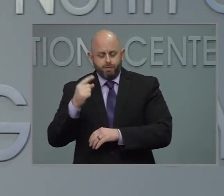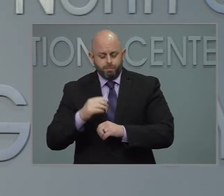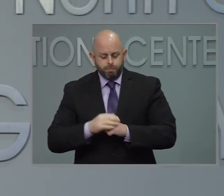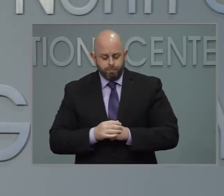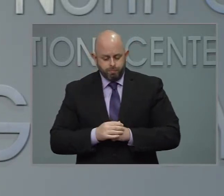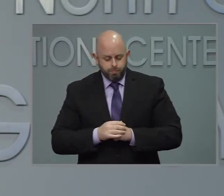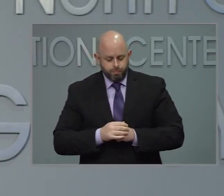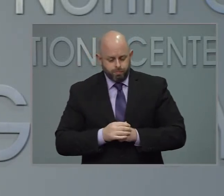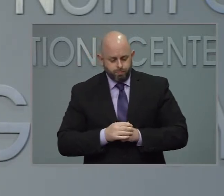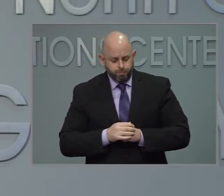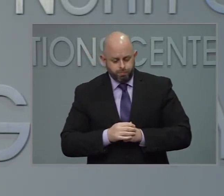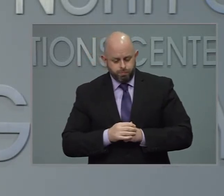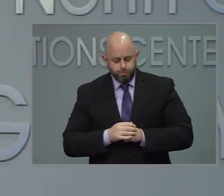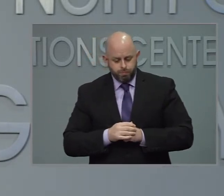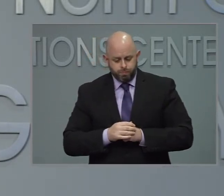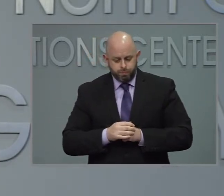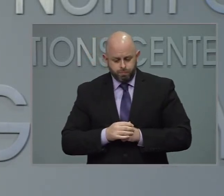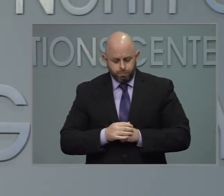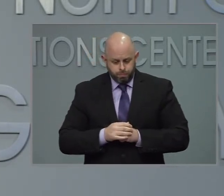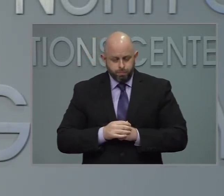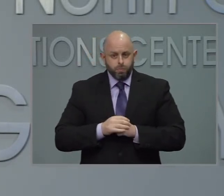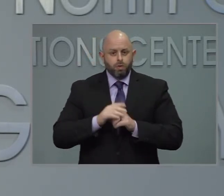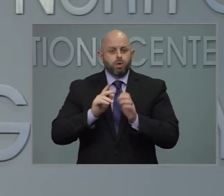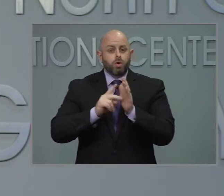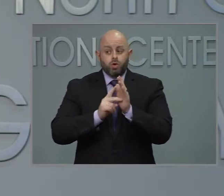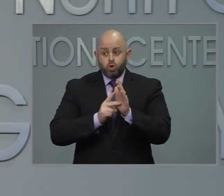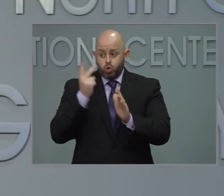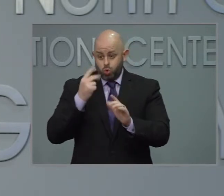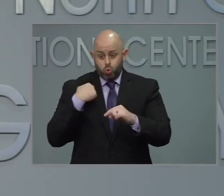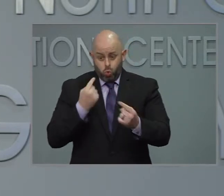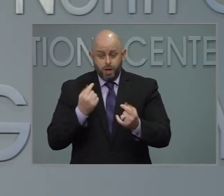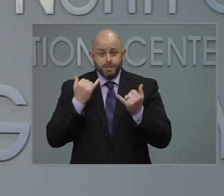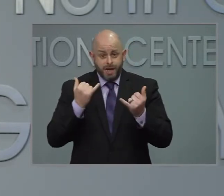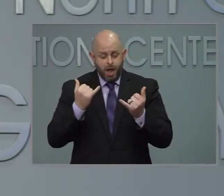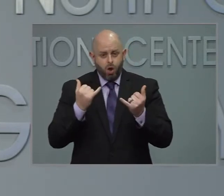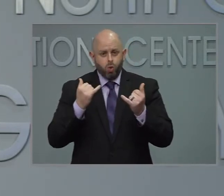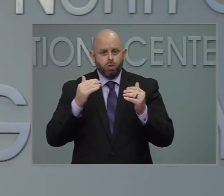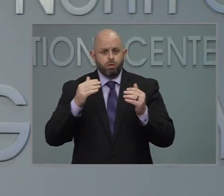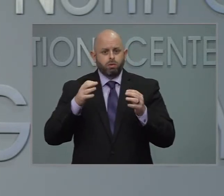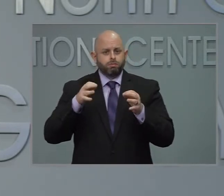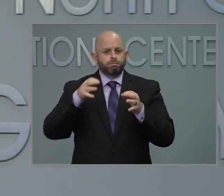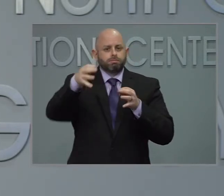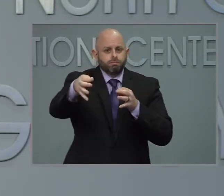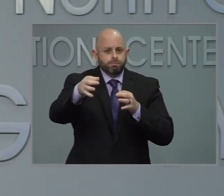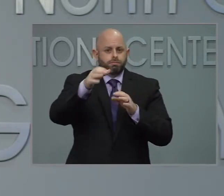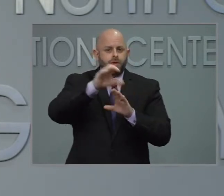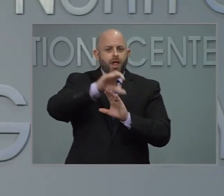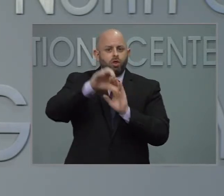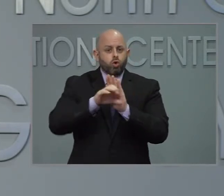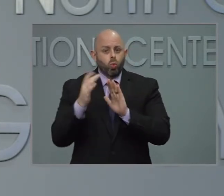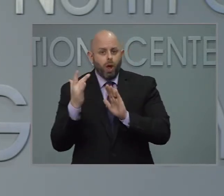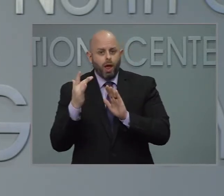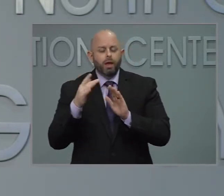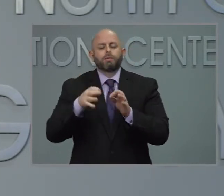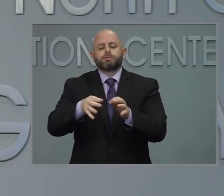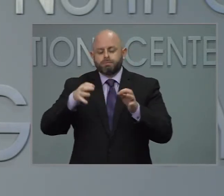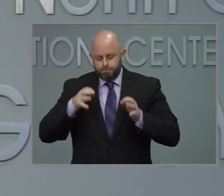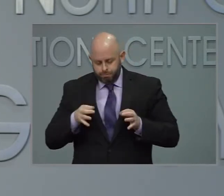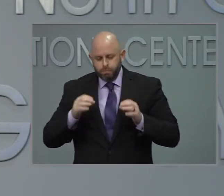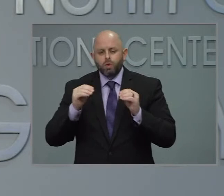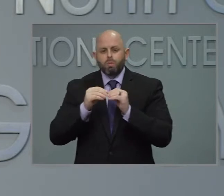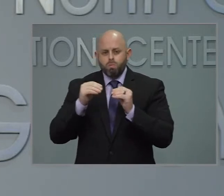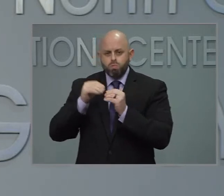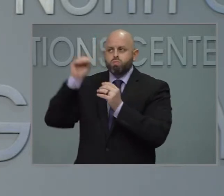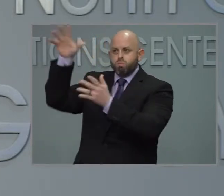the calendar because we've had increased supply. Is that also because, though, if there's increased supply, maybe there's